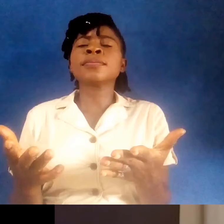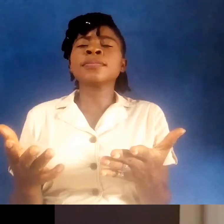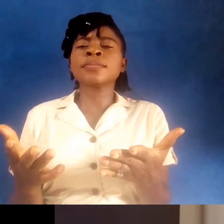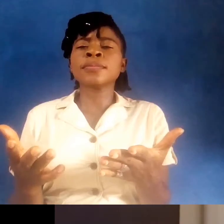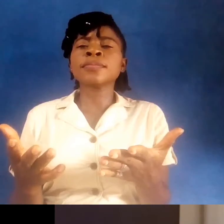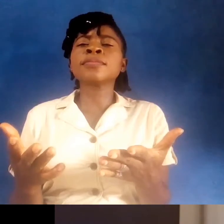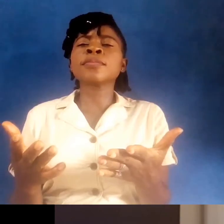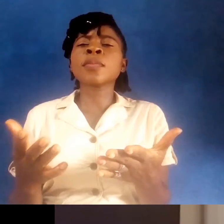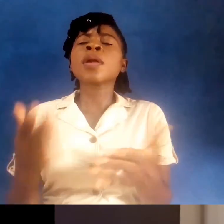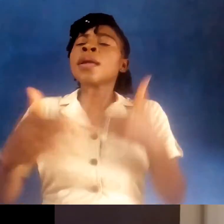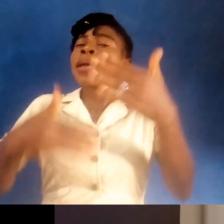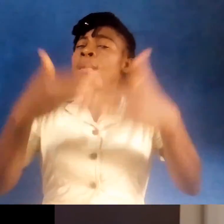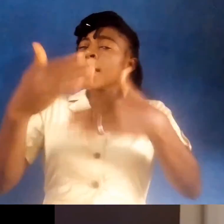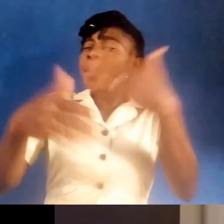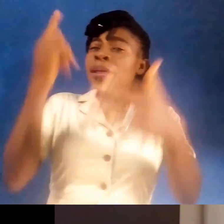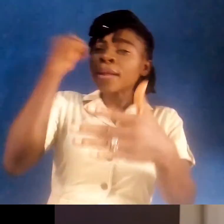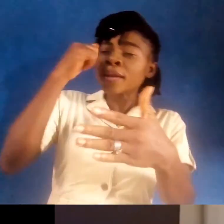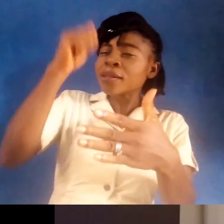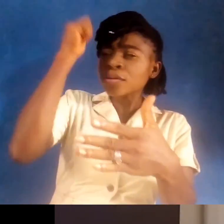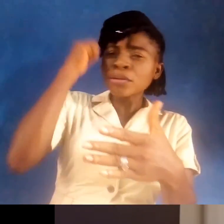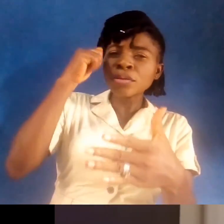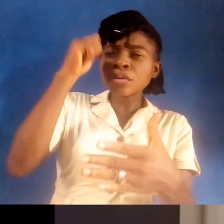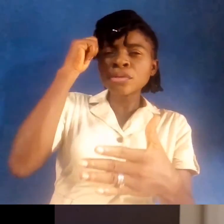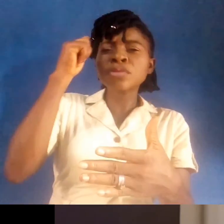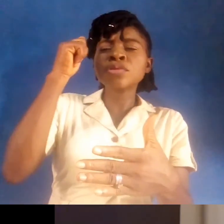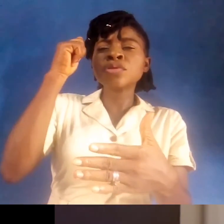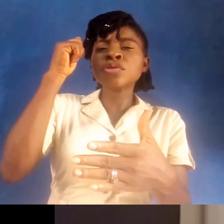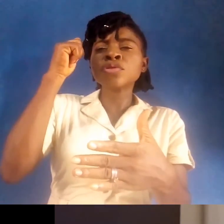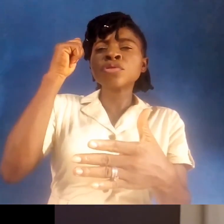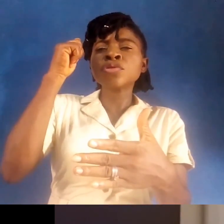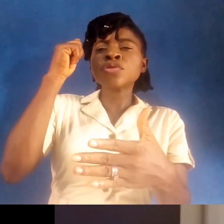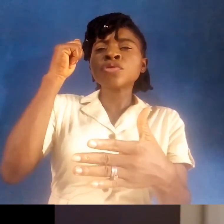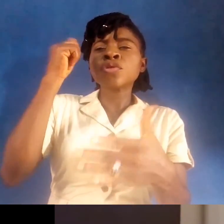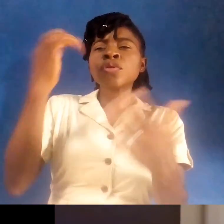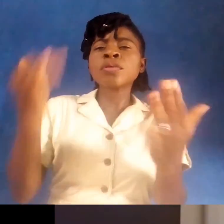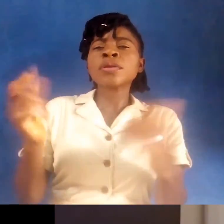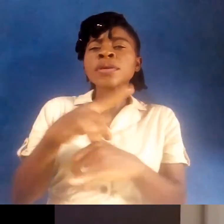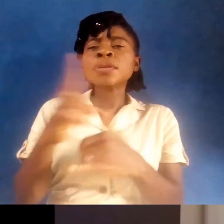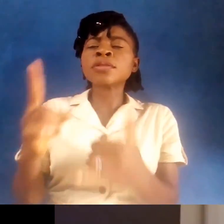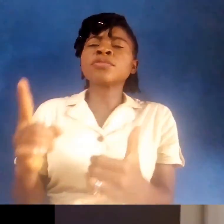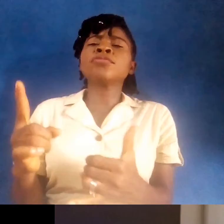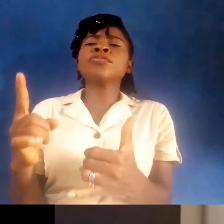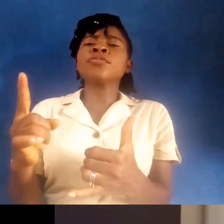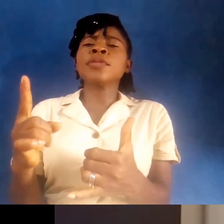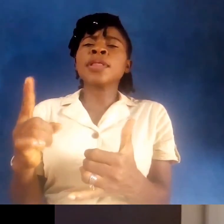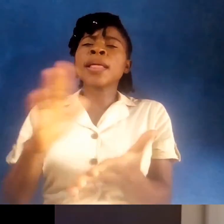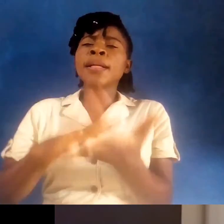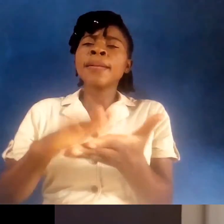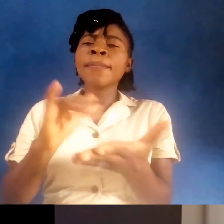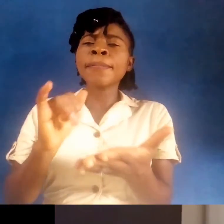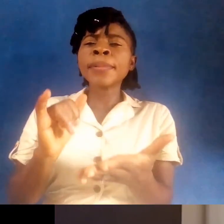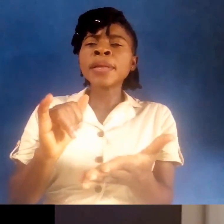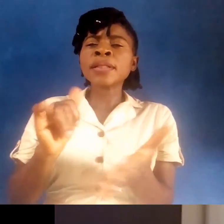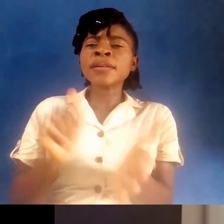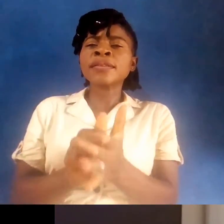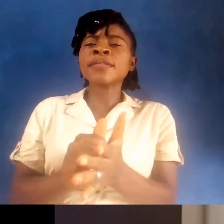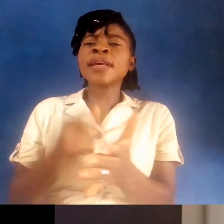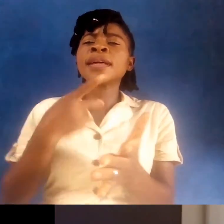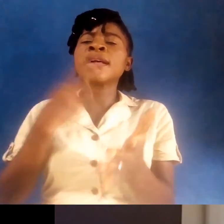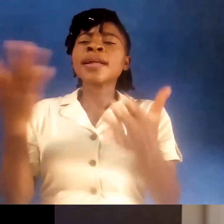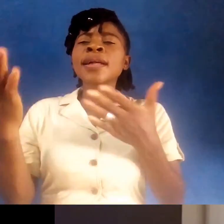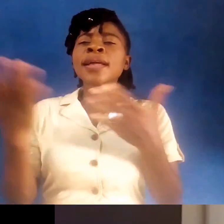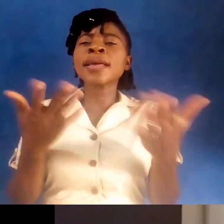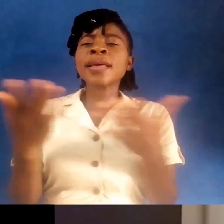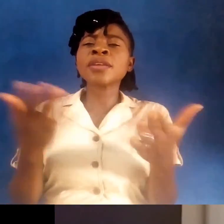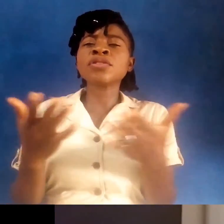speech. So the letter theory seems to be what sign linguists are going by right now, believing